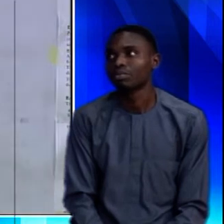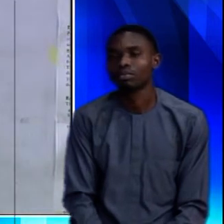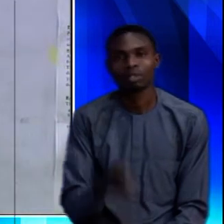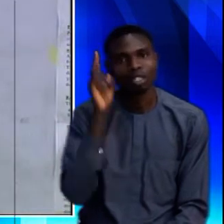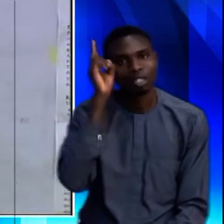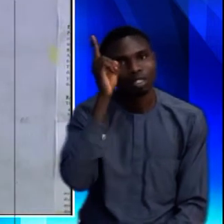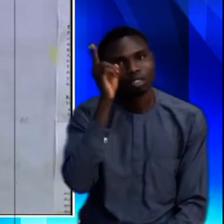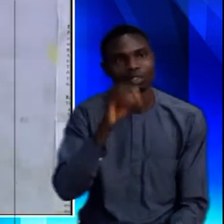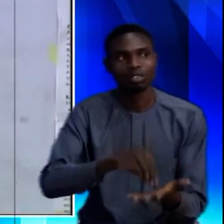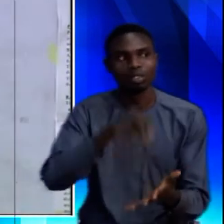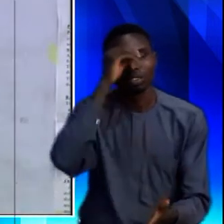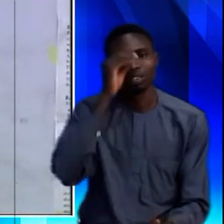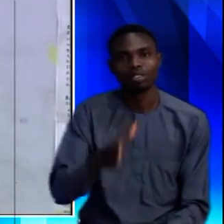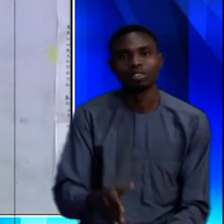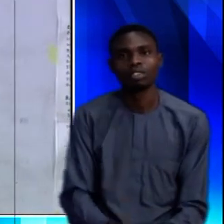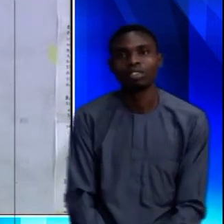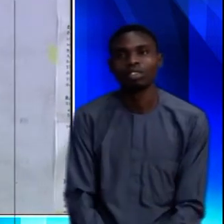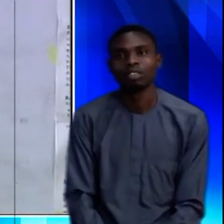Hello students.